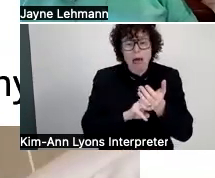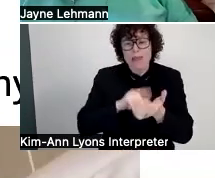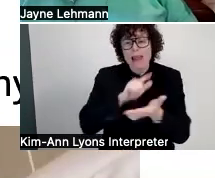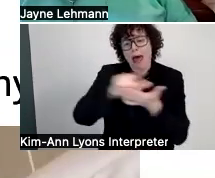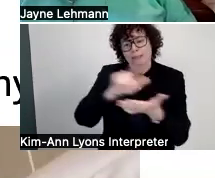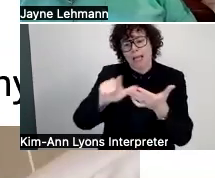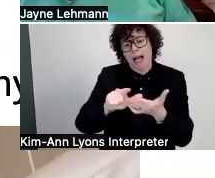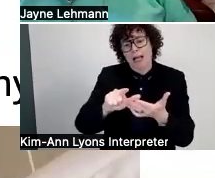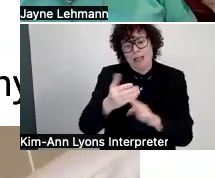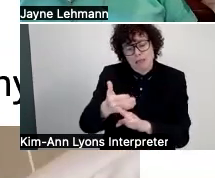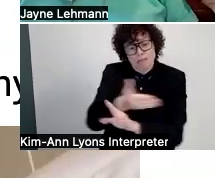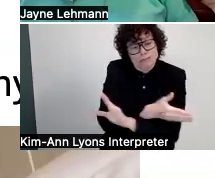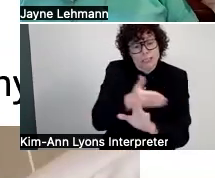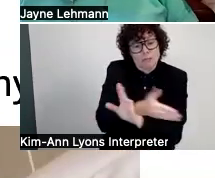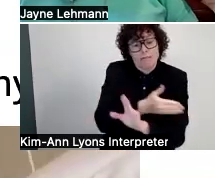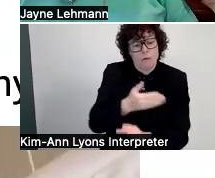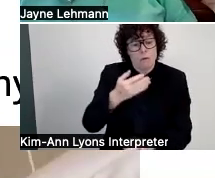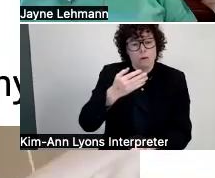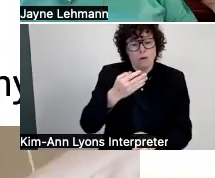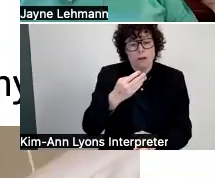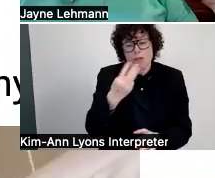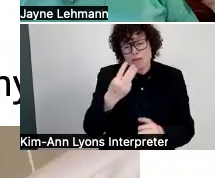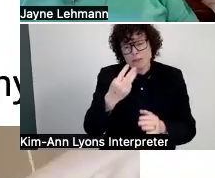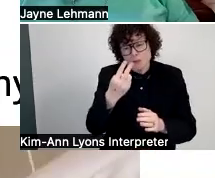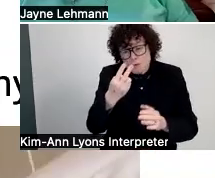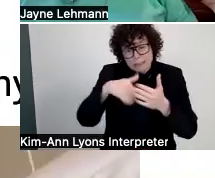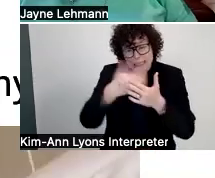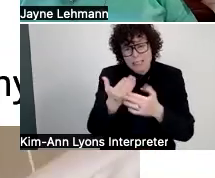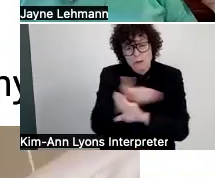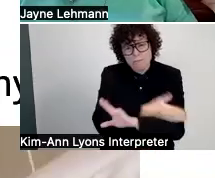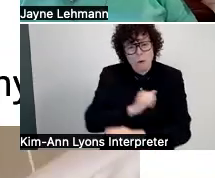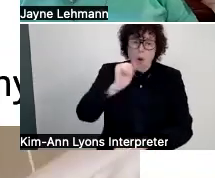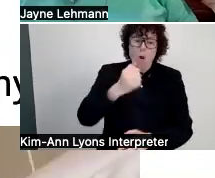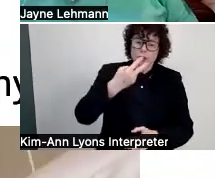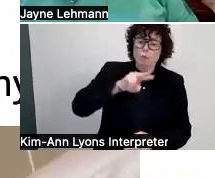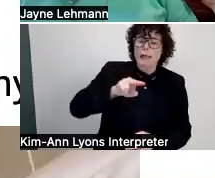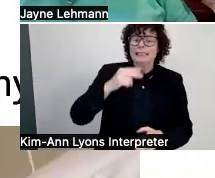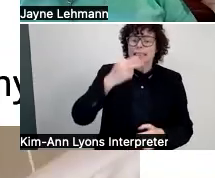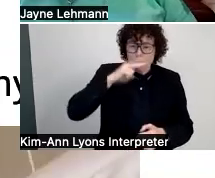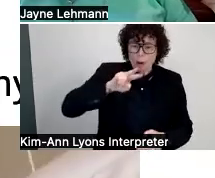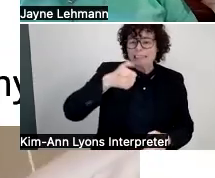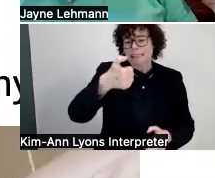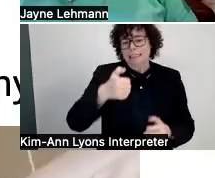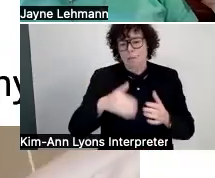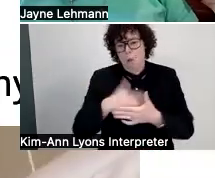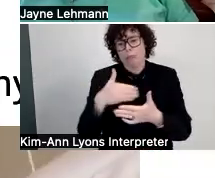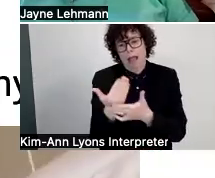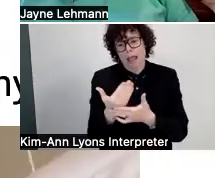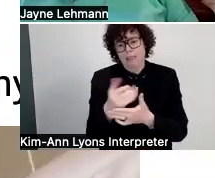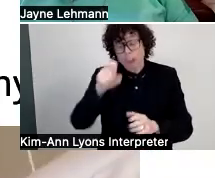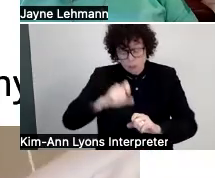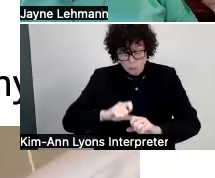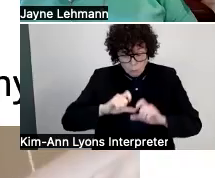26th birthday. She woke up in the morning, but then she was found dead in her bed. And